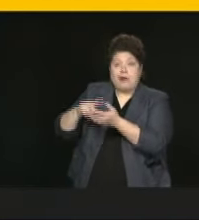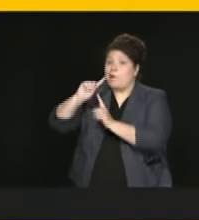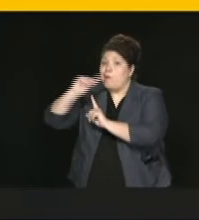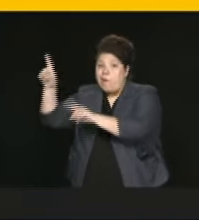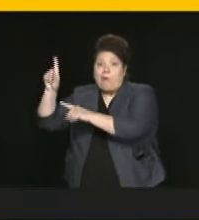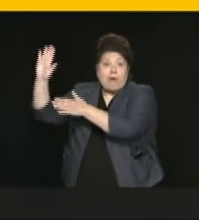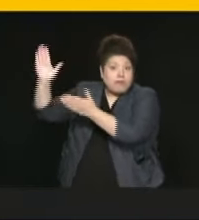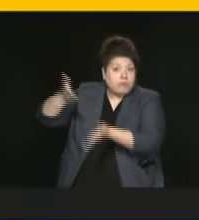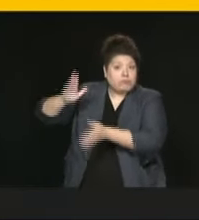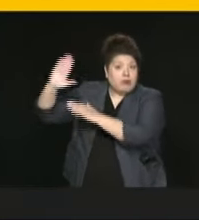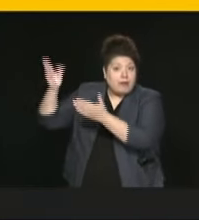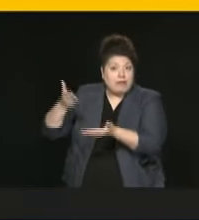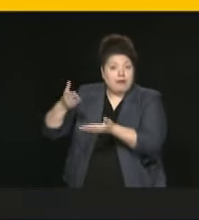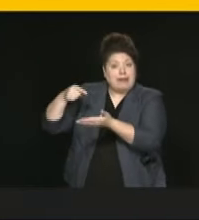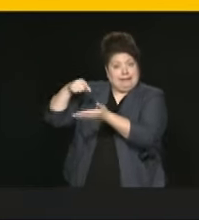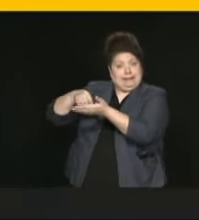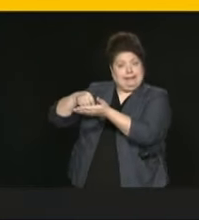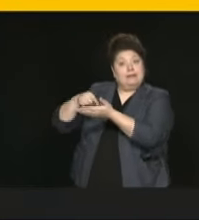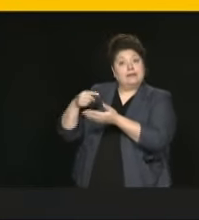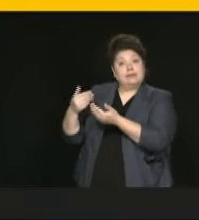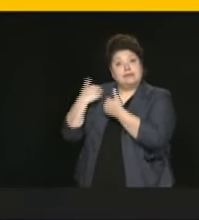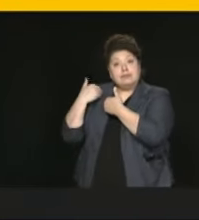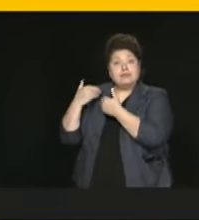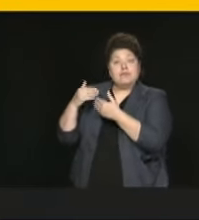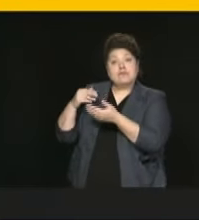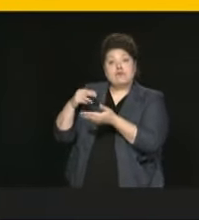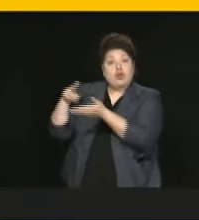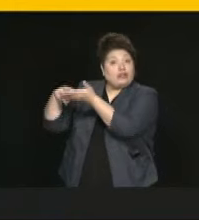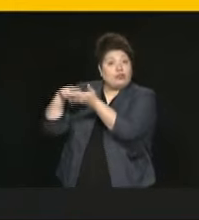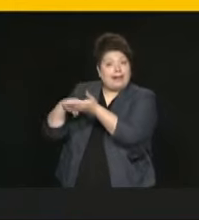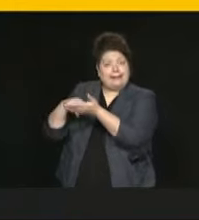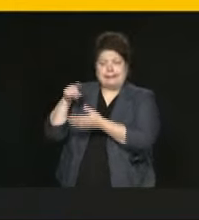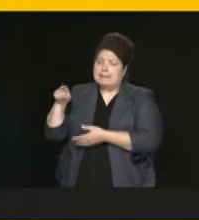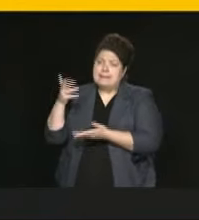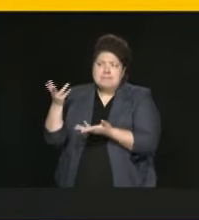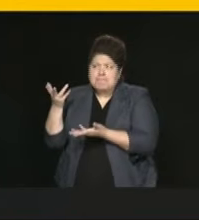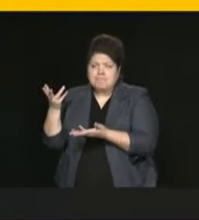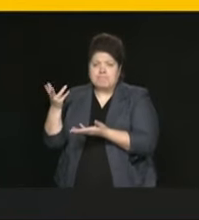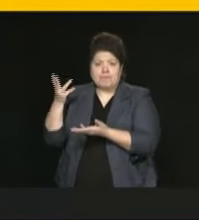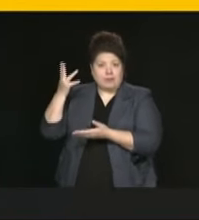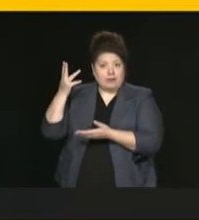carefully. I don't personally know what the contractual issue is that